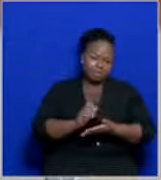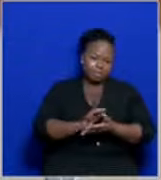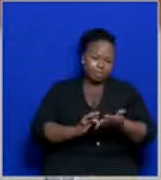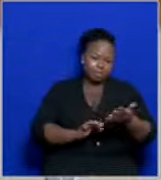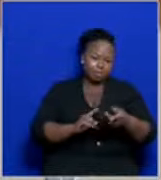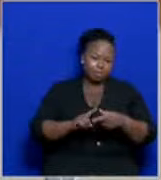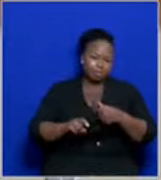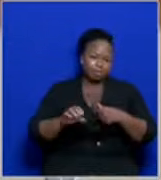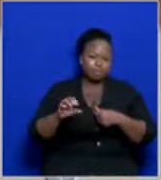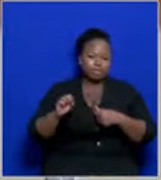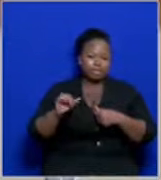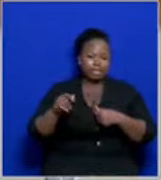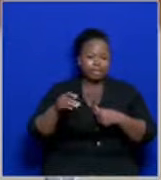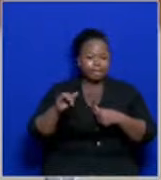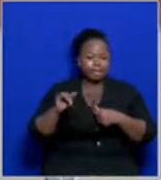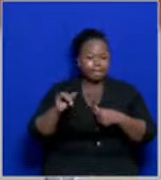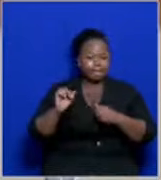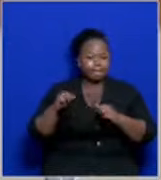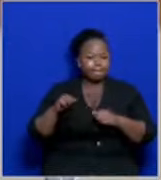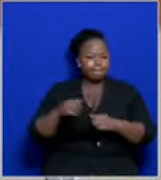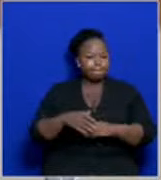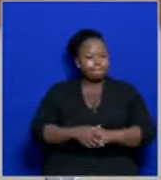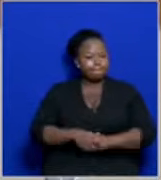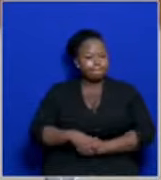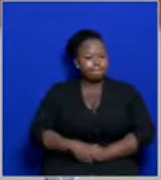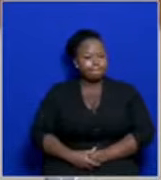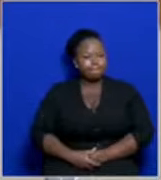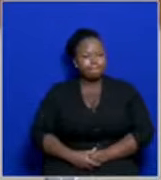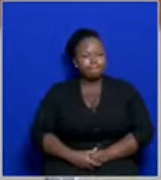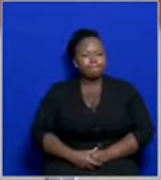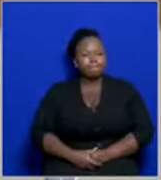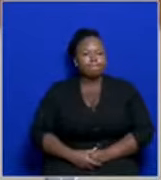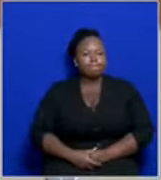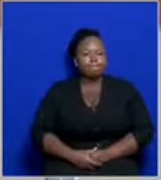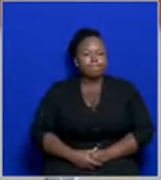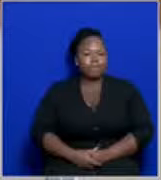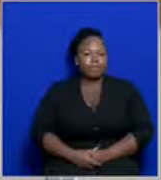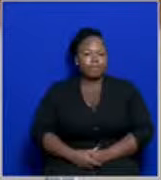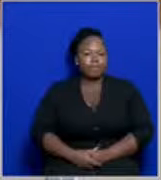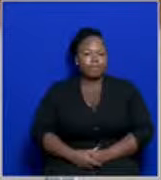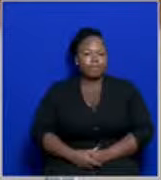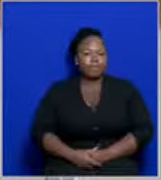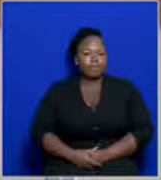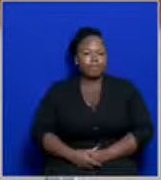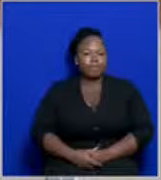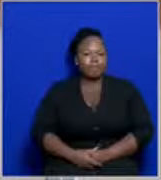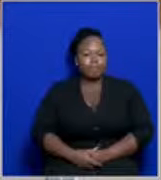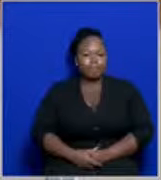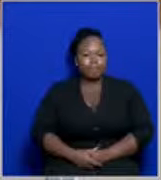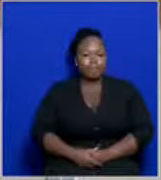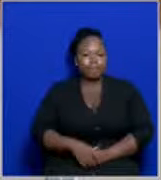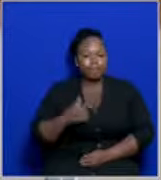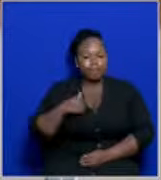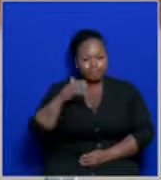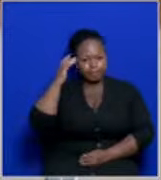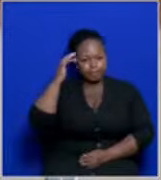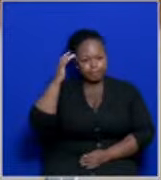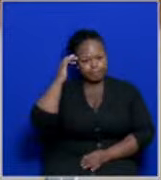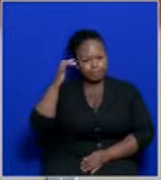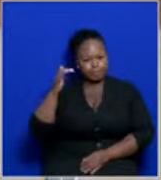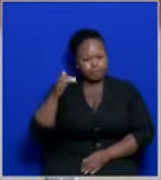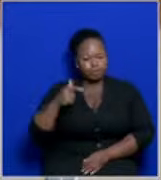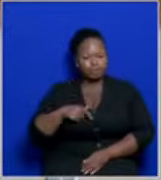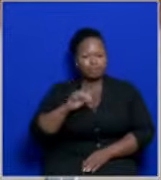Saki around this issue? Not yet. Please think about the answer whilst we take a 5-minute